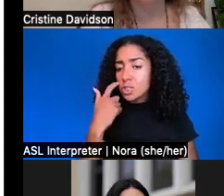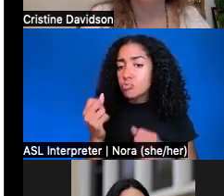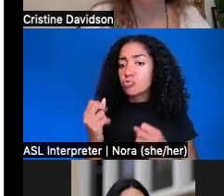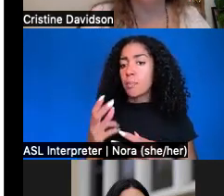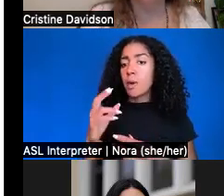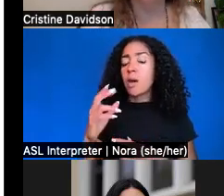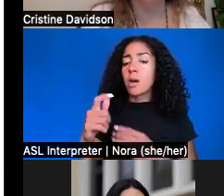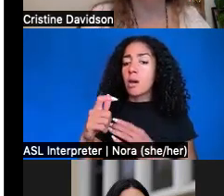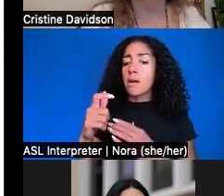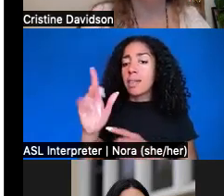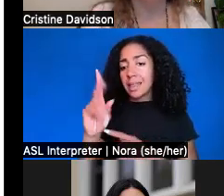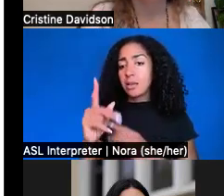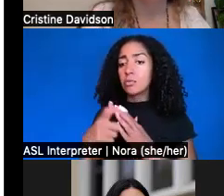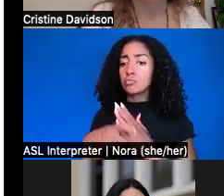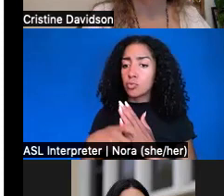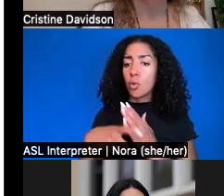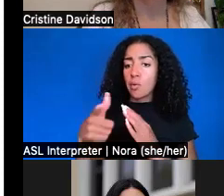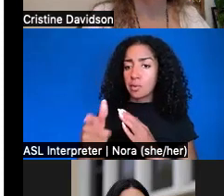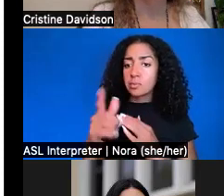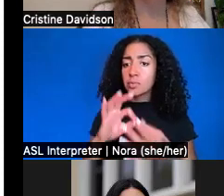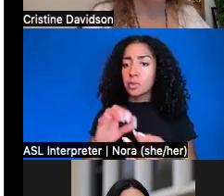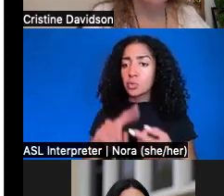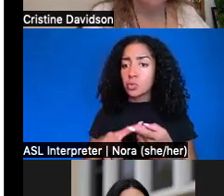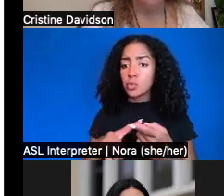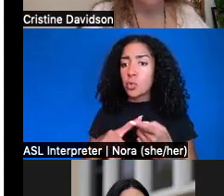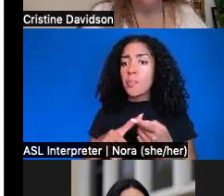click that link so I don't lose it.